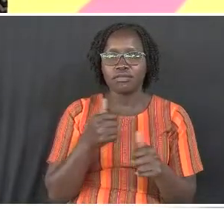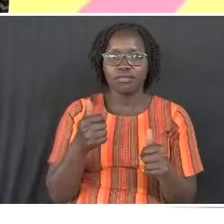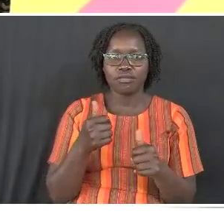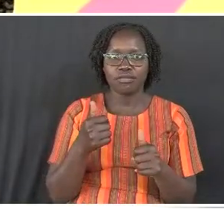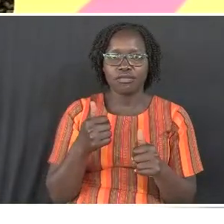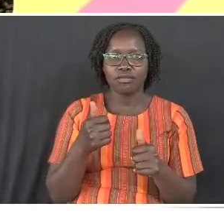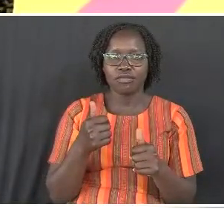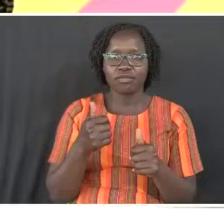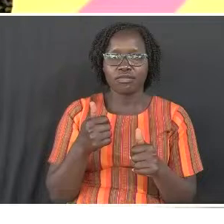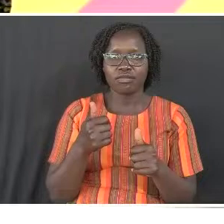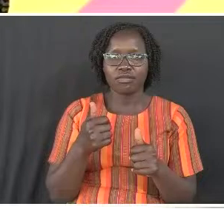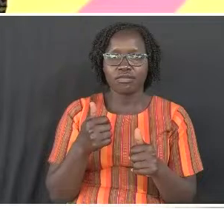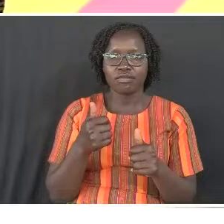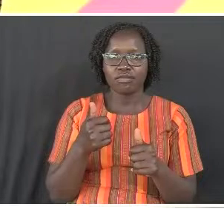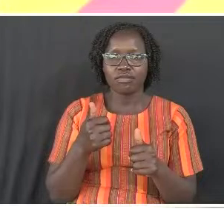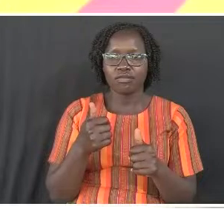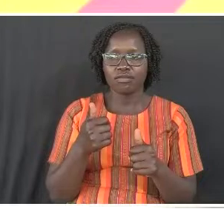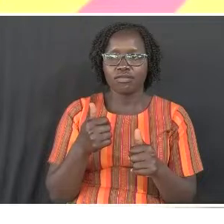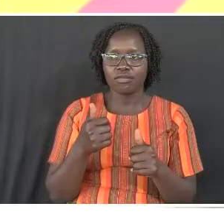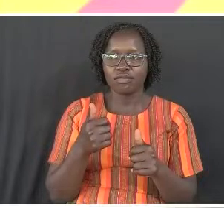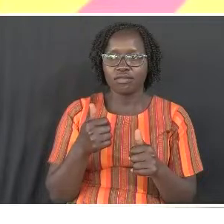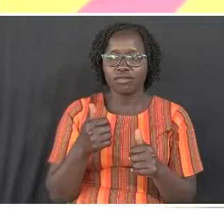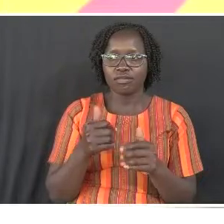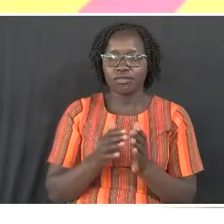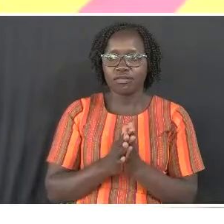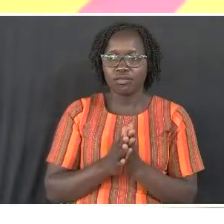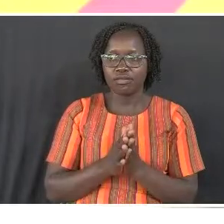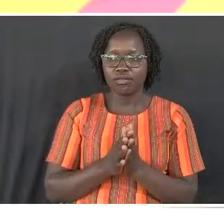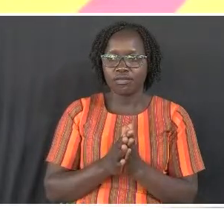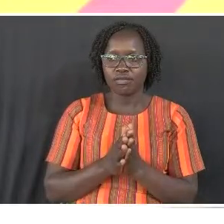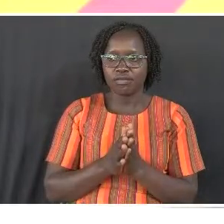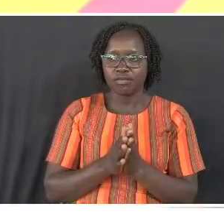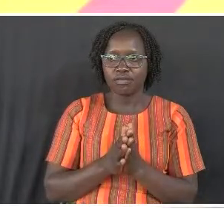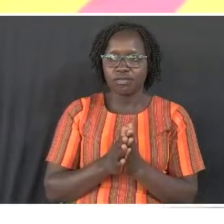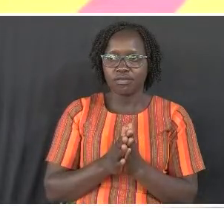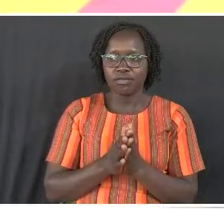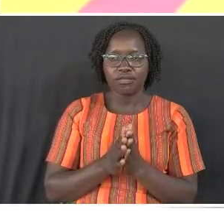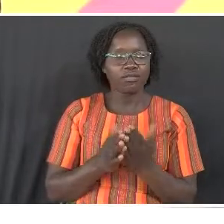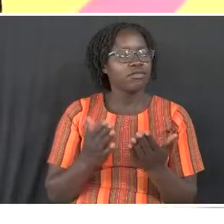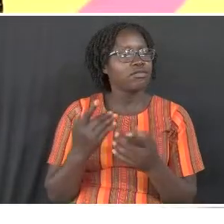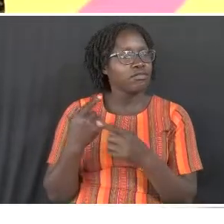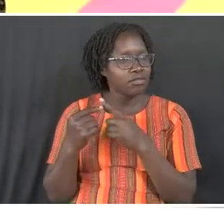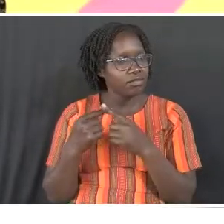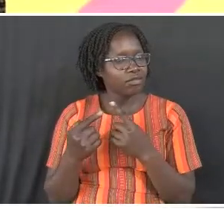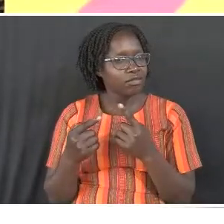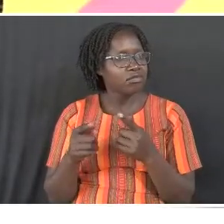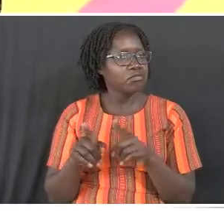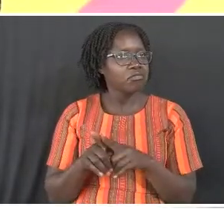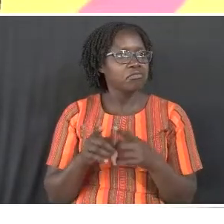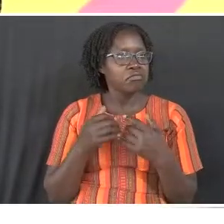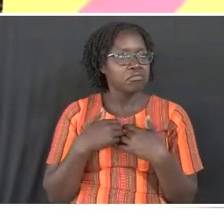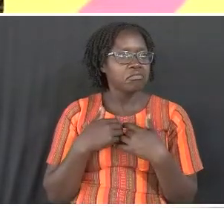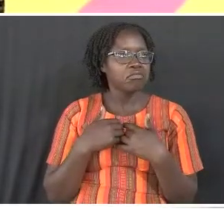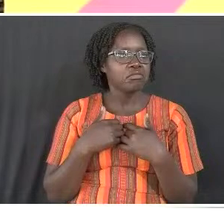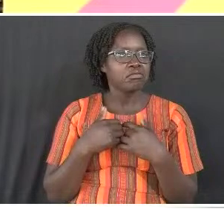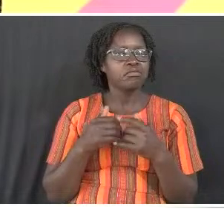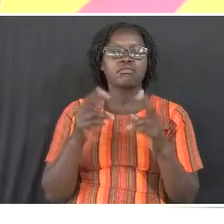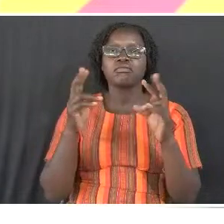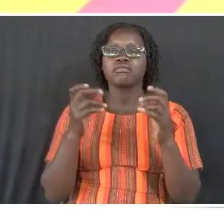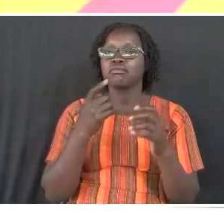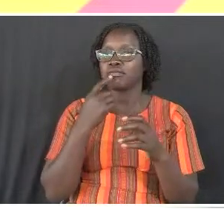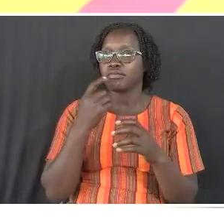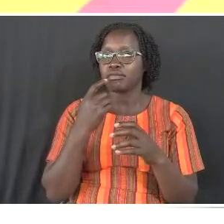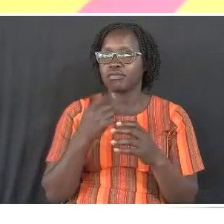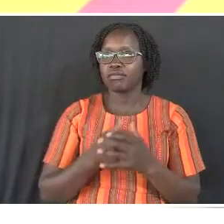the long run, you still maybe have or start experiencing dental issues. Yeah,